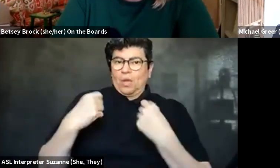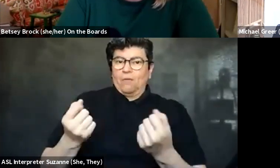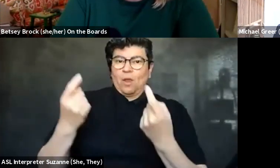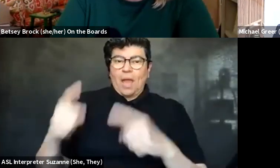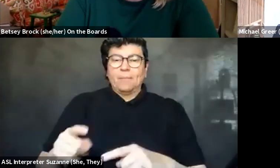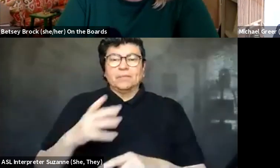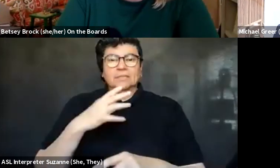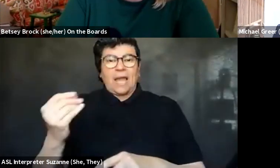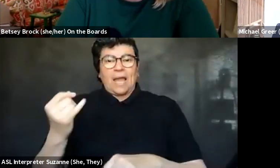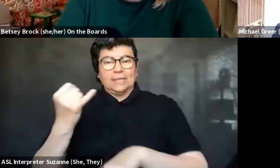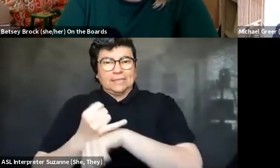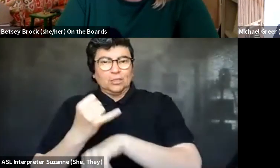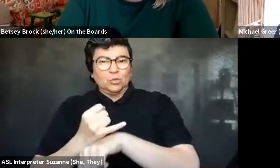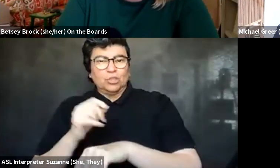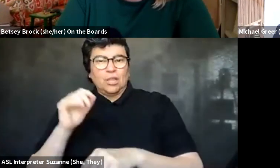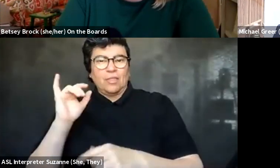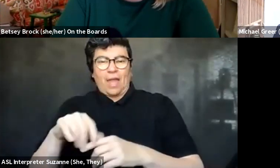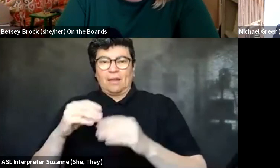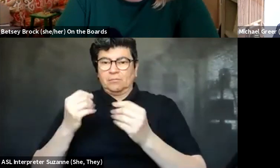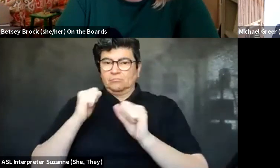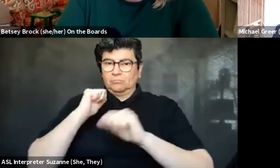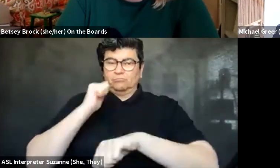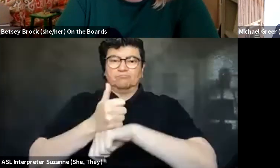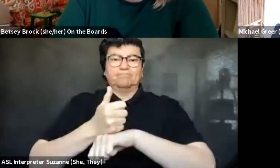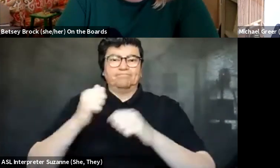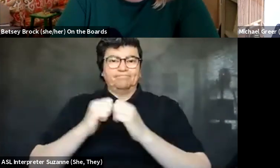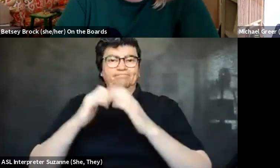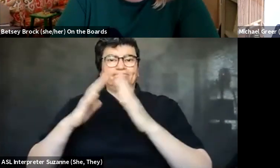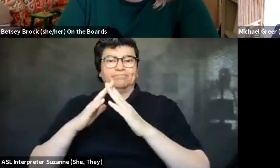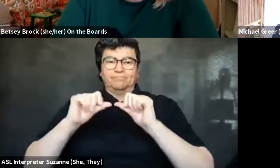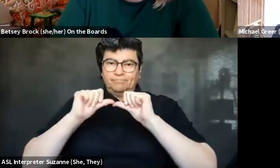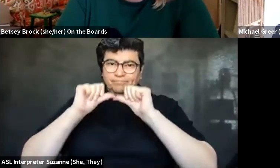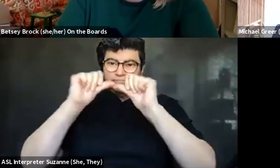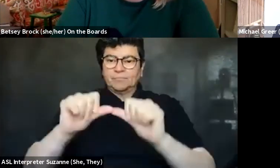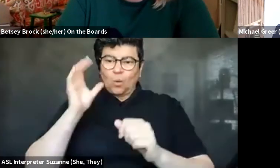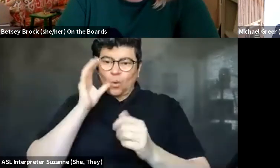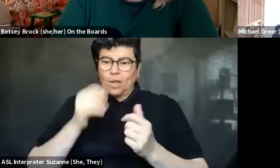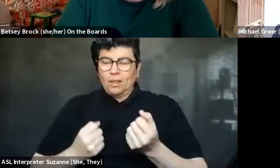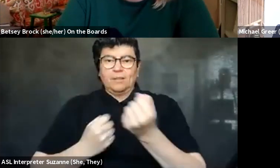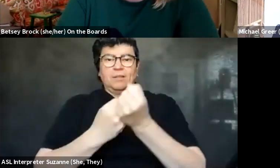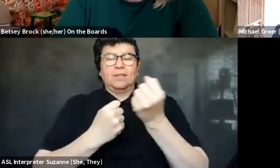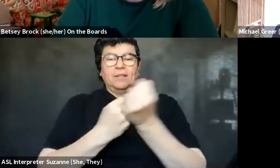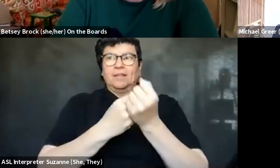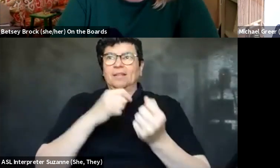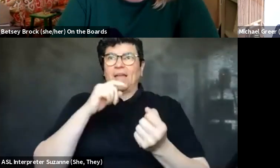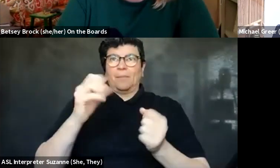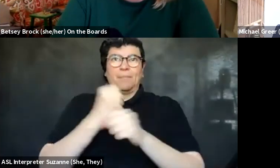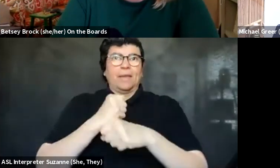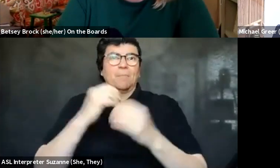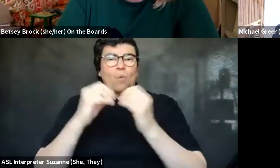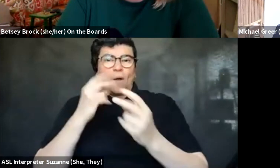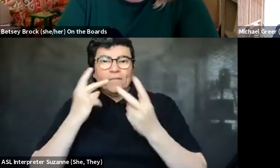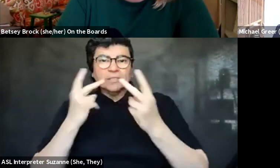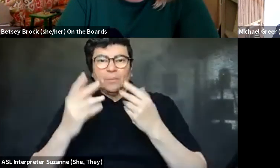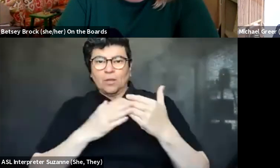and institutionalizing that will be key to lifting this sector up and making it more visible going forward.